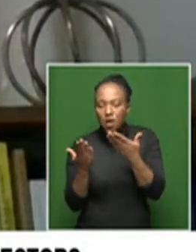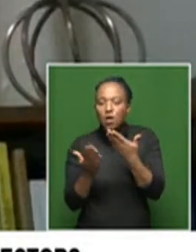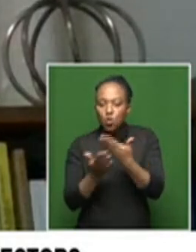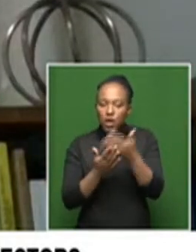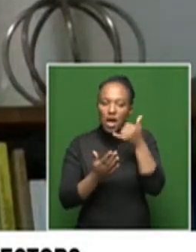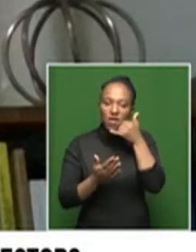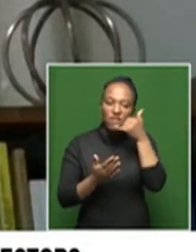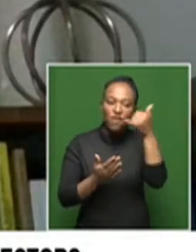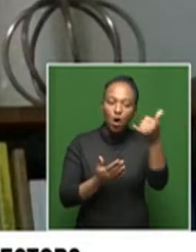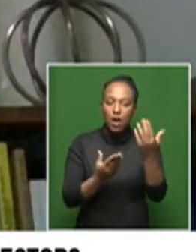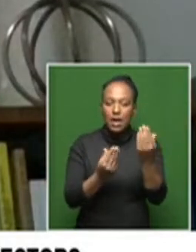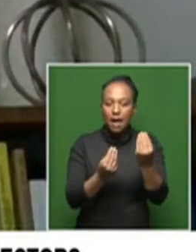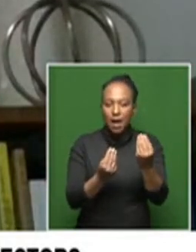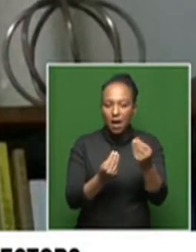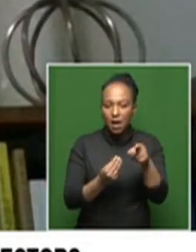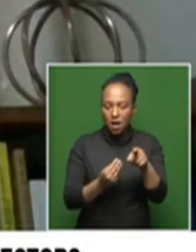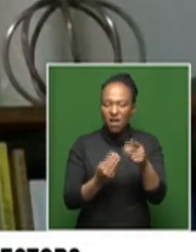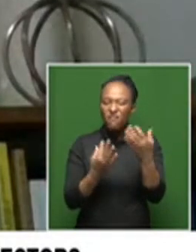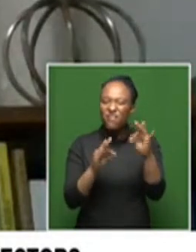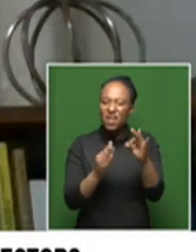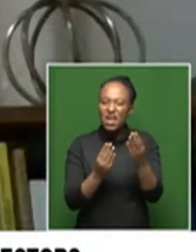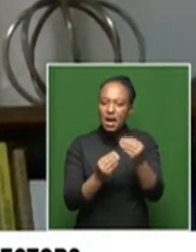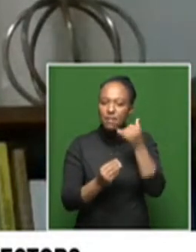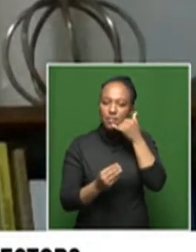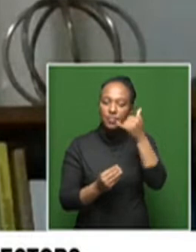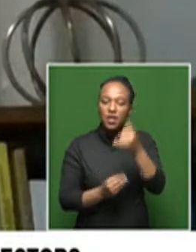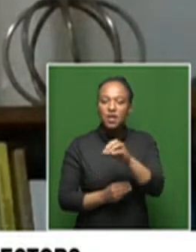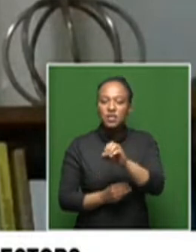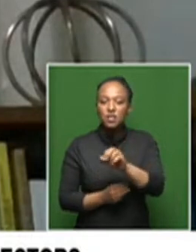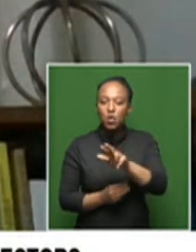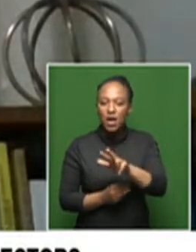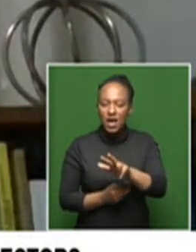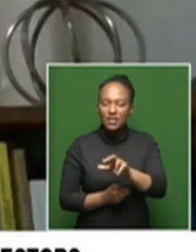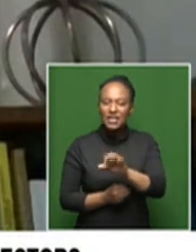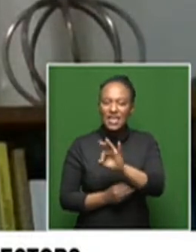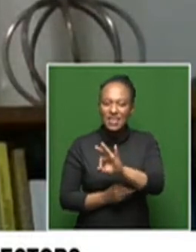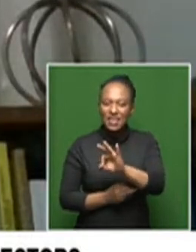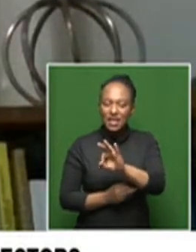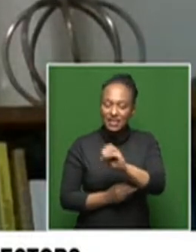number. And the toll-free number is